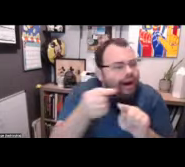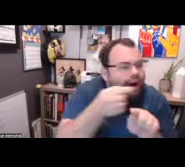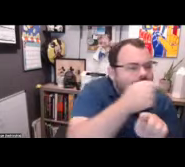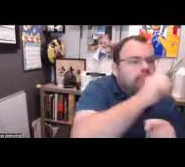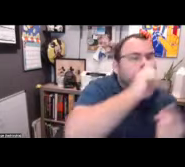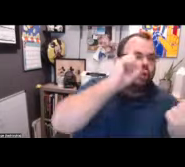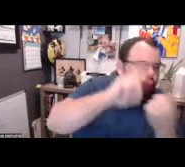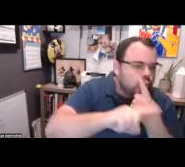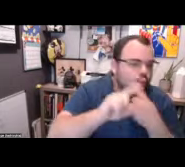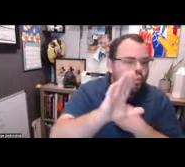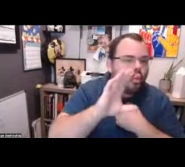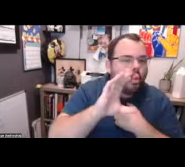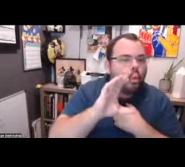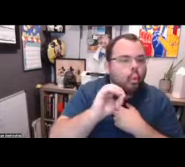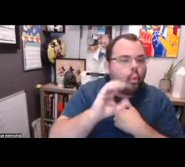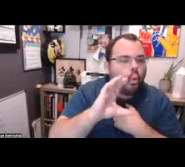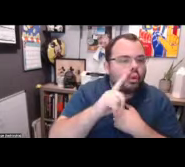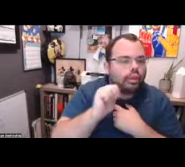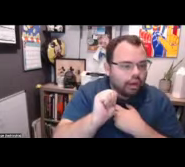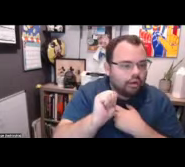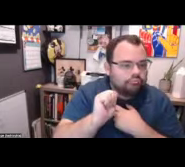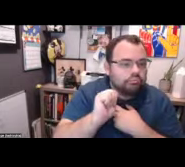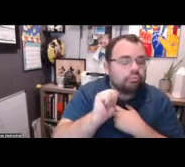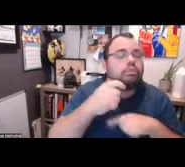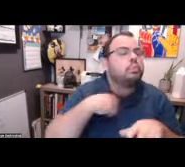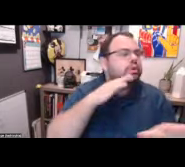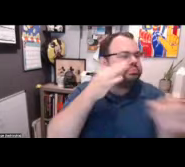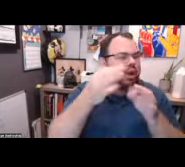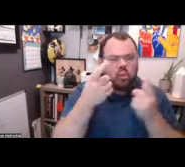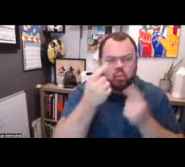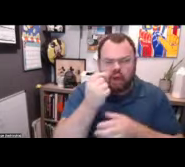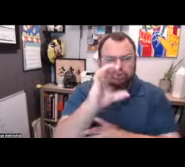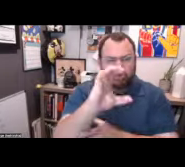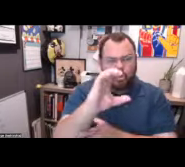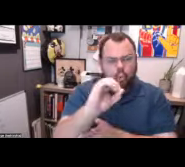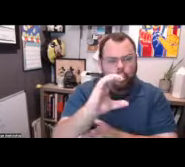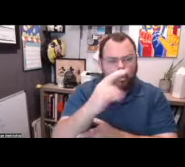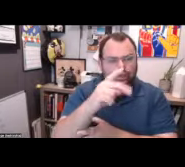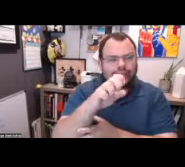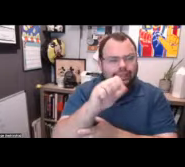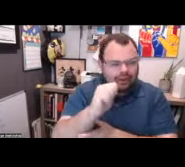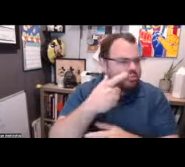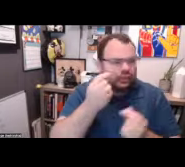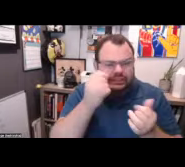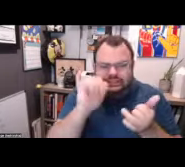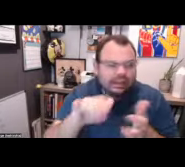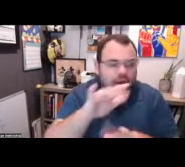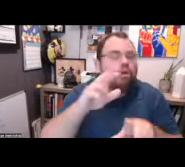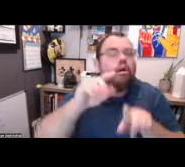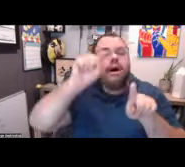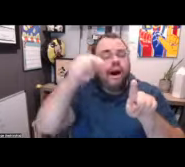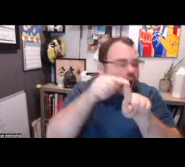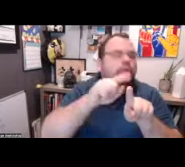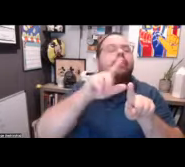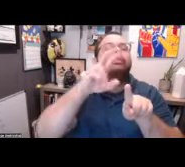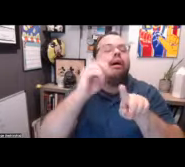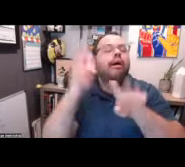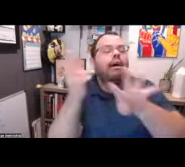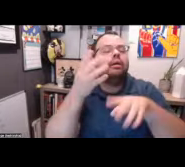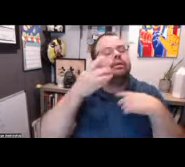is a bypass to your cochlea. So what is a